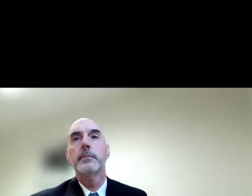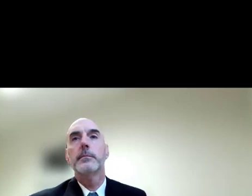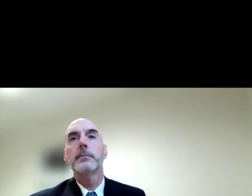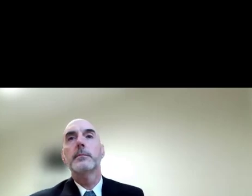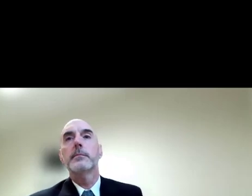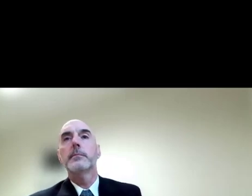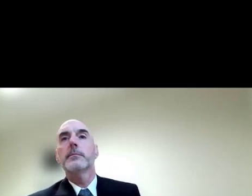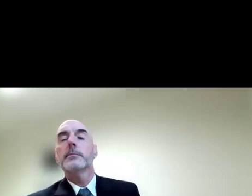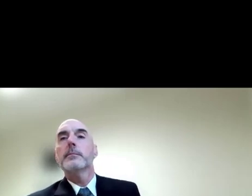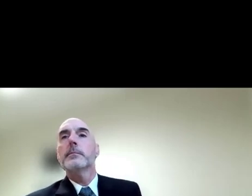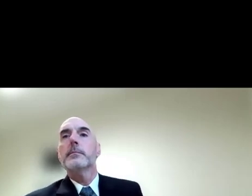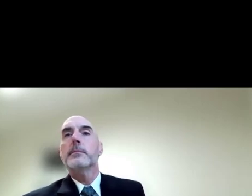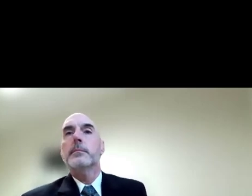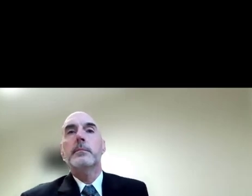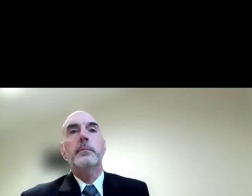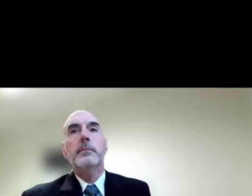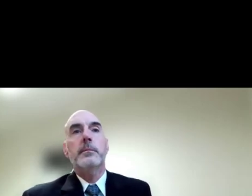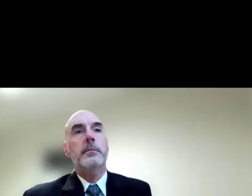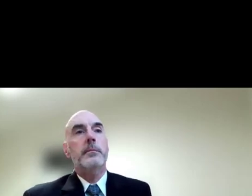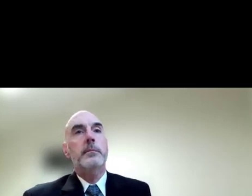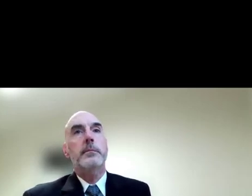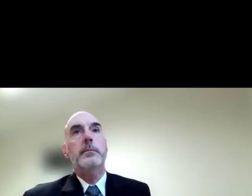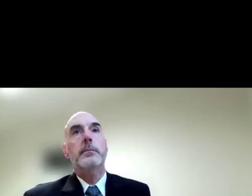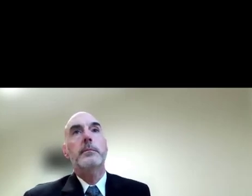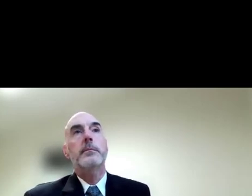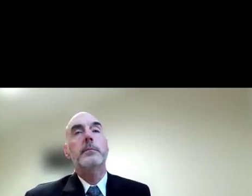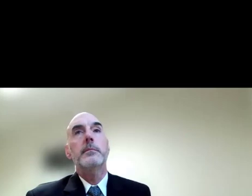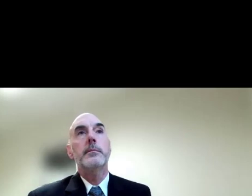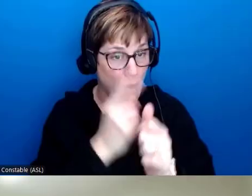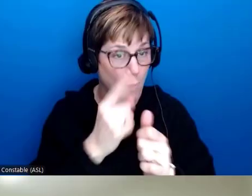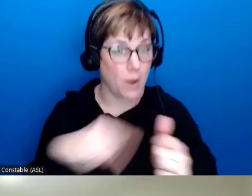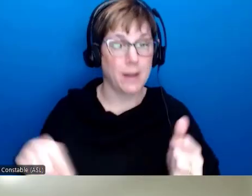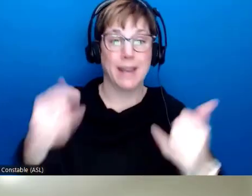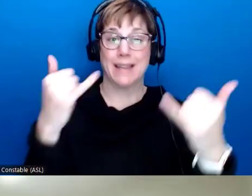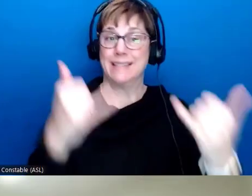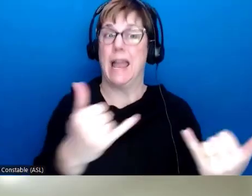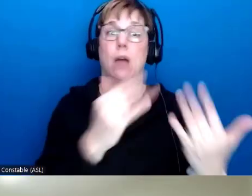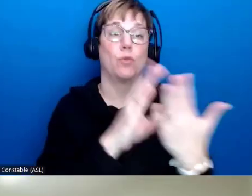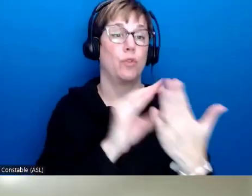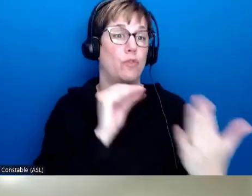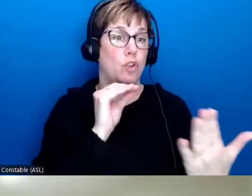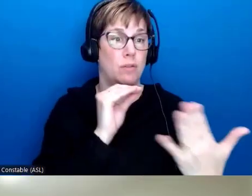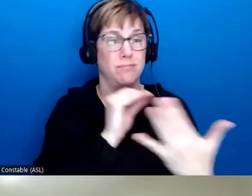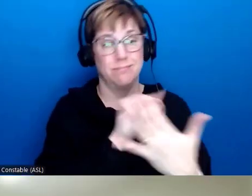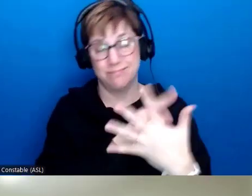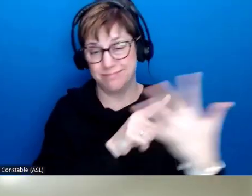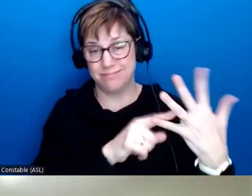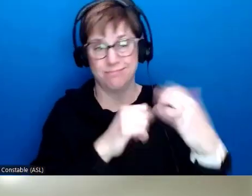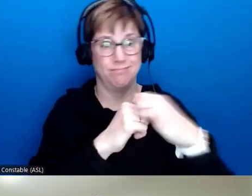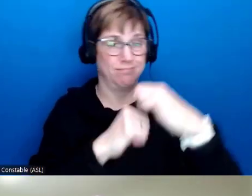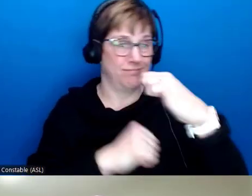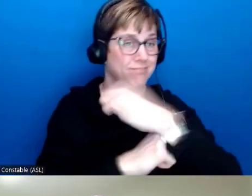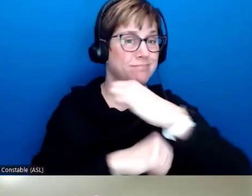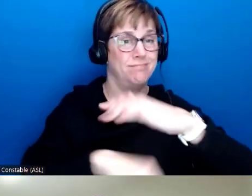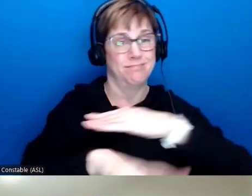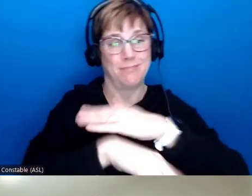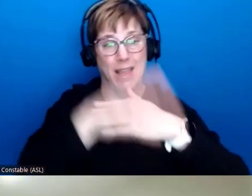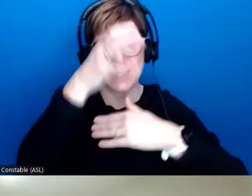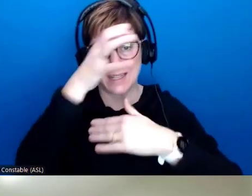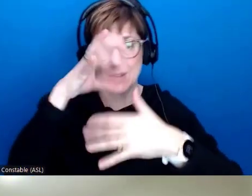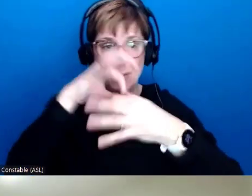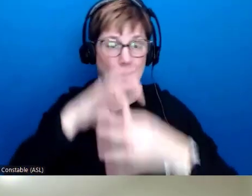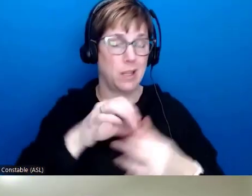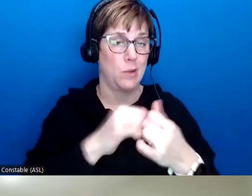Now it's back to me. I just wanted to say congratulations, everyone. You've now learned basically all the fundamental concepts of